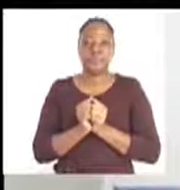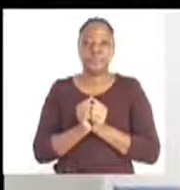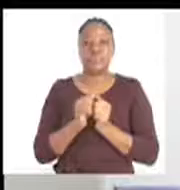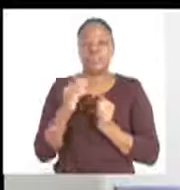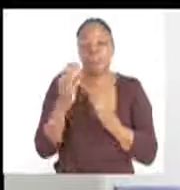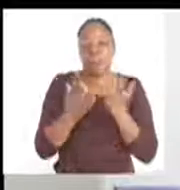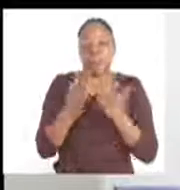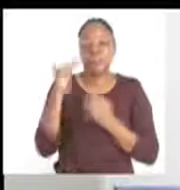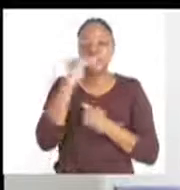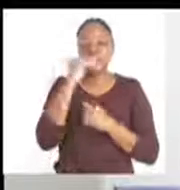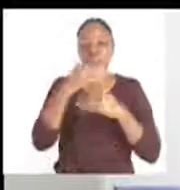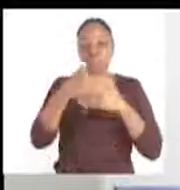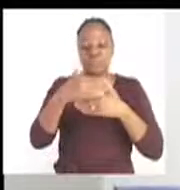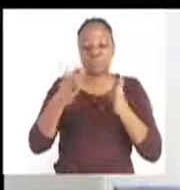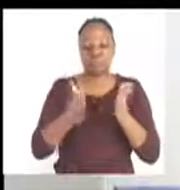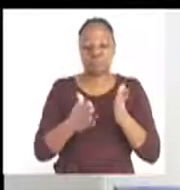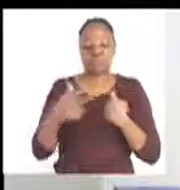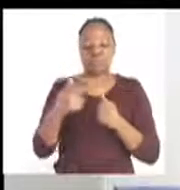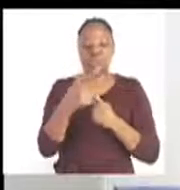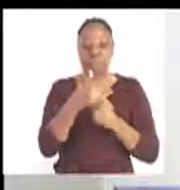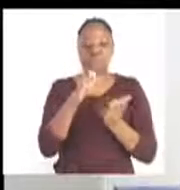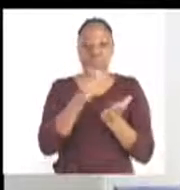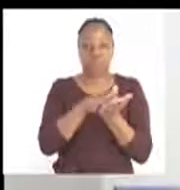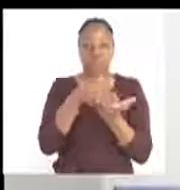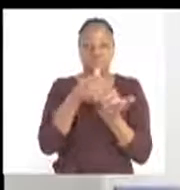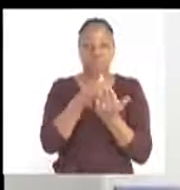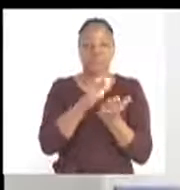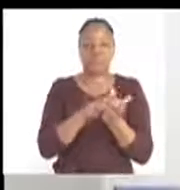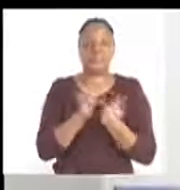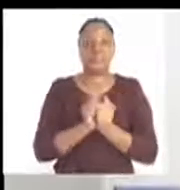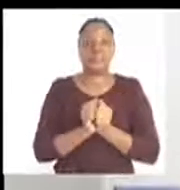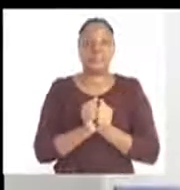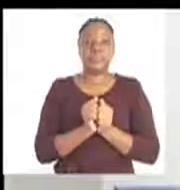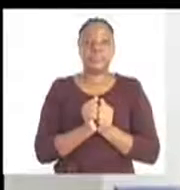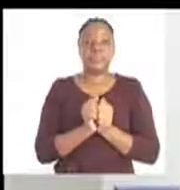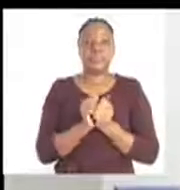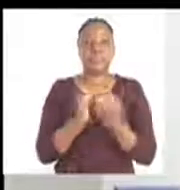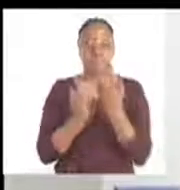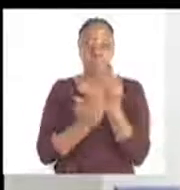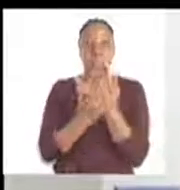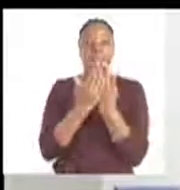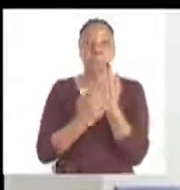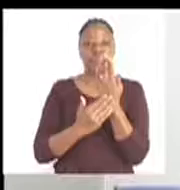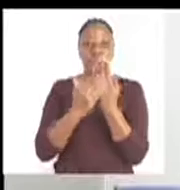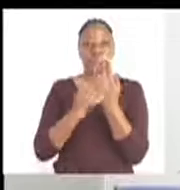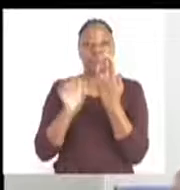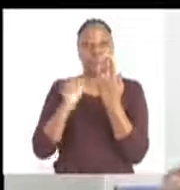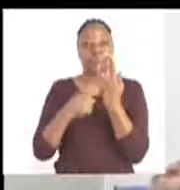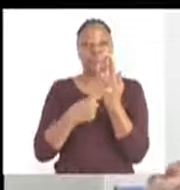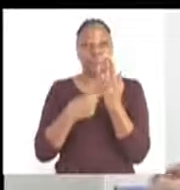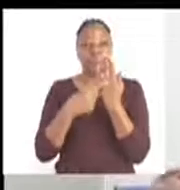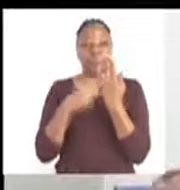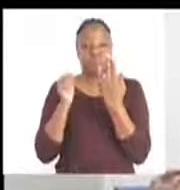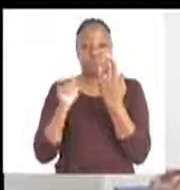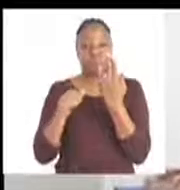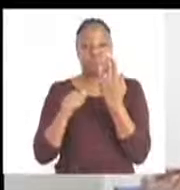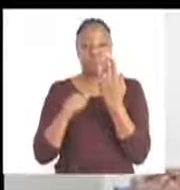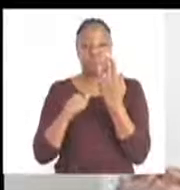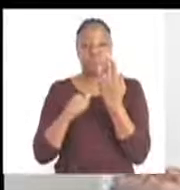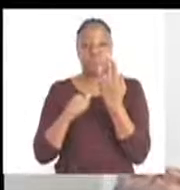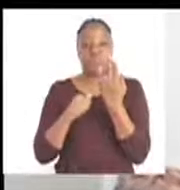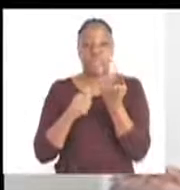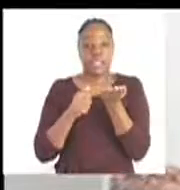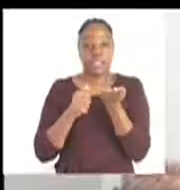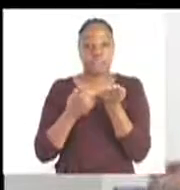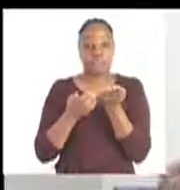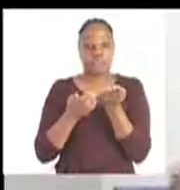game. When they say face down, it means that the side of the box is showing. So you have your